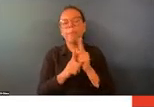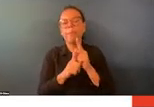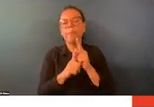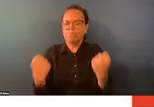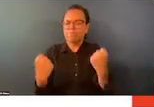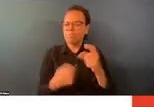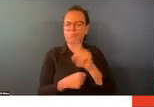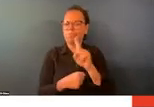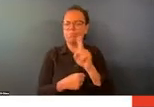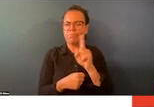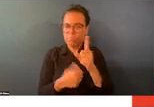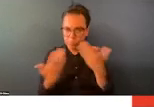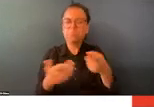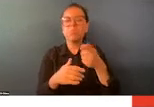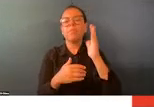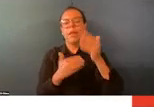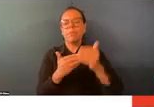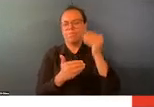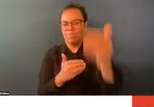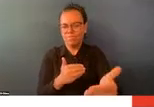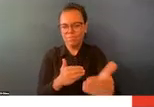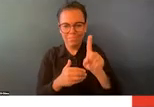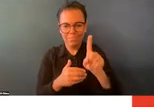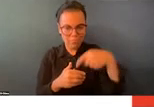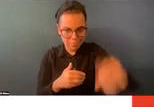conditions. Next slide, please.